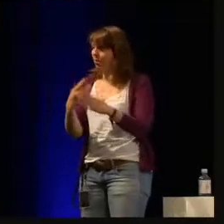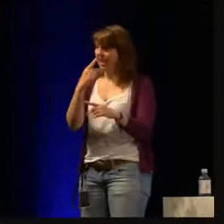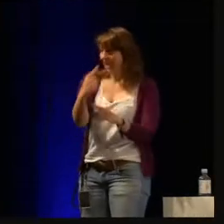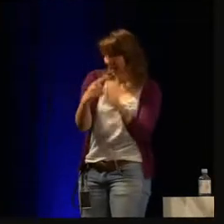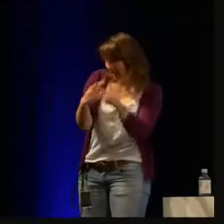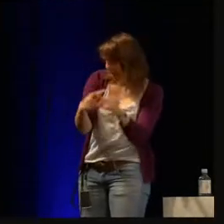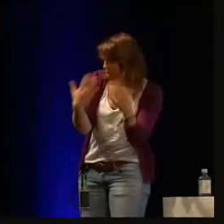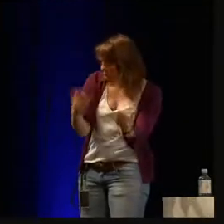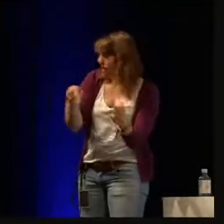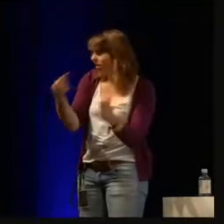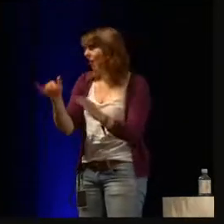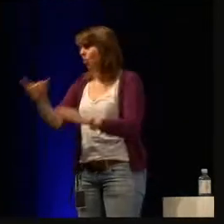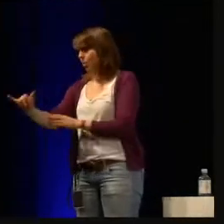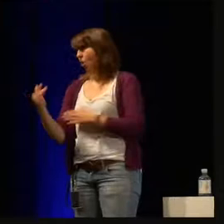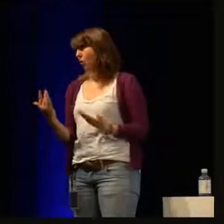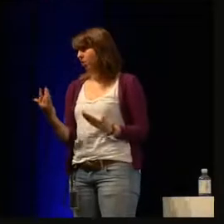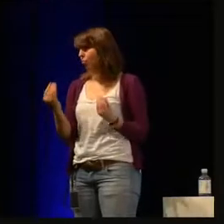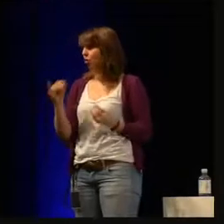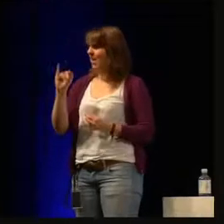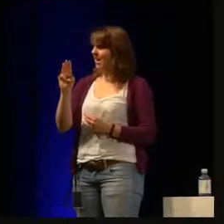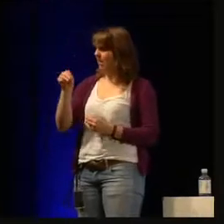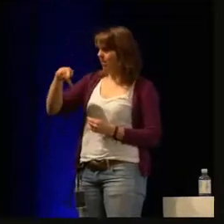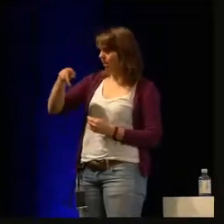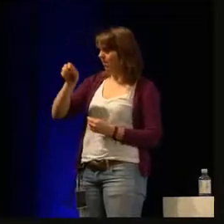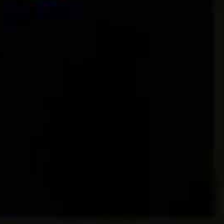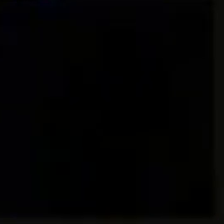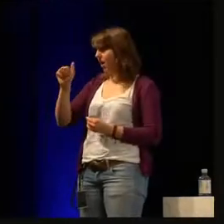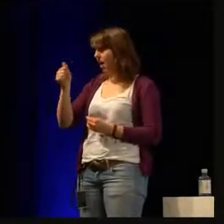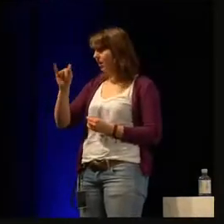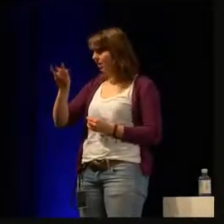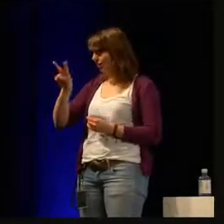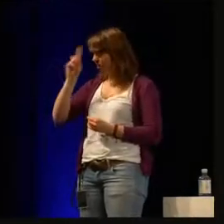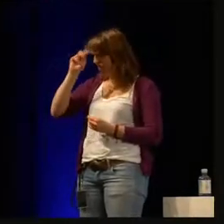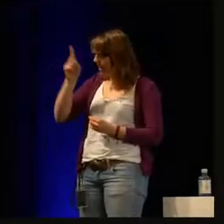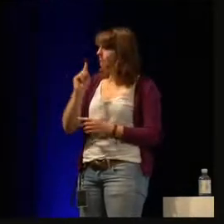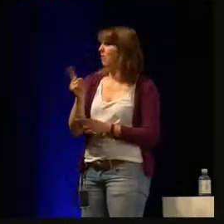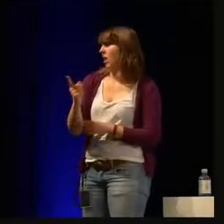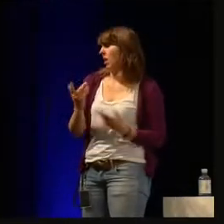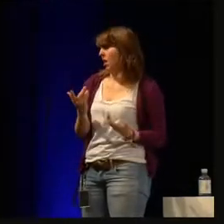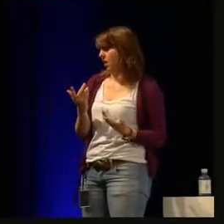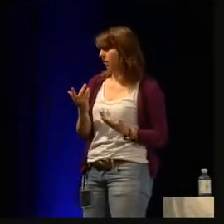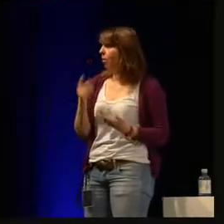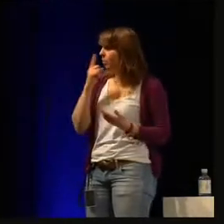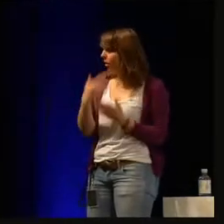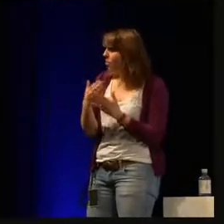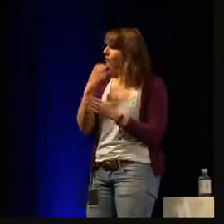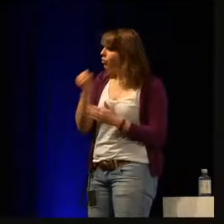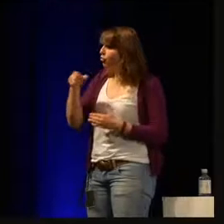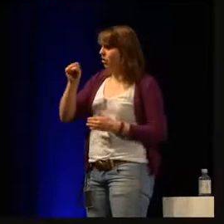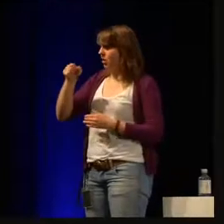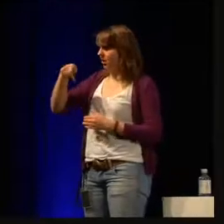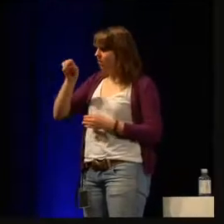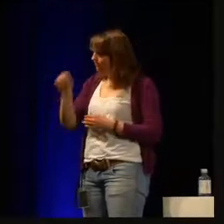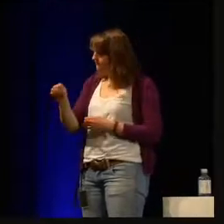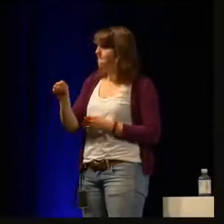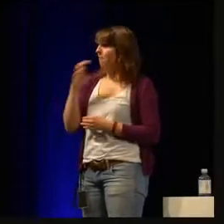first. It's imperative programming in a way that it's very absolute.